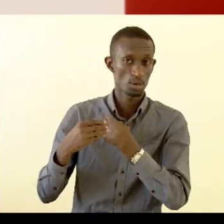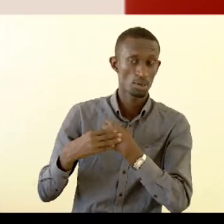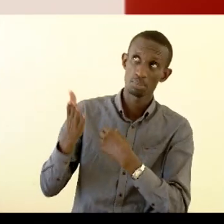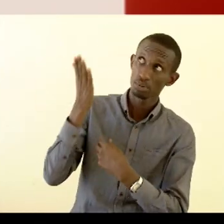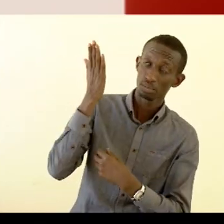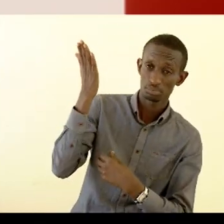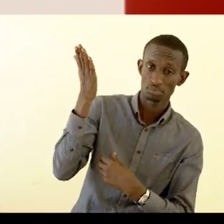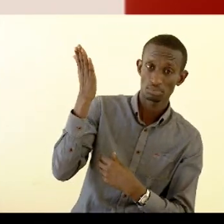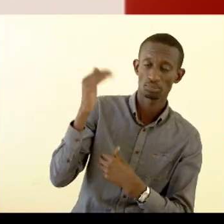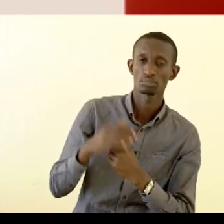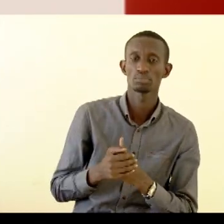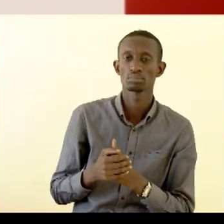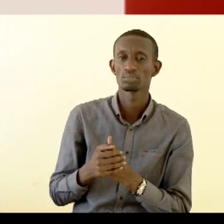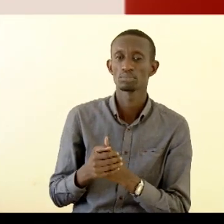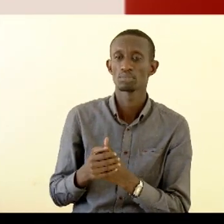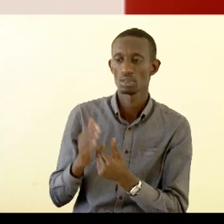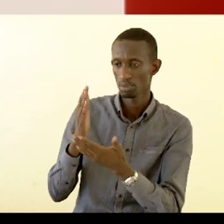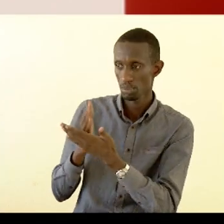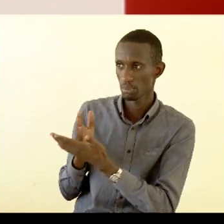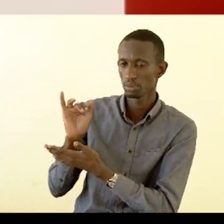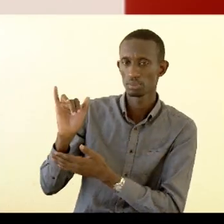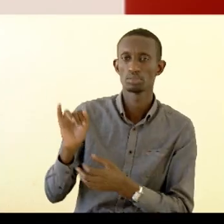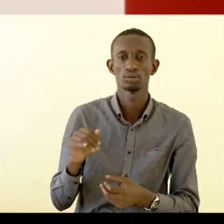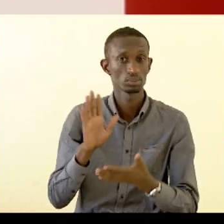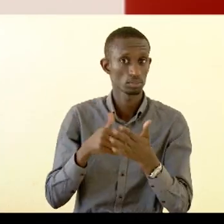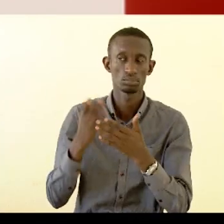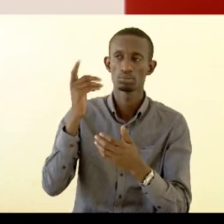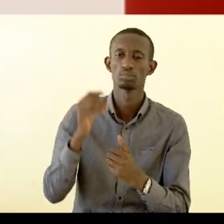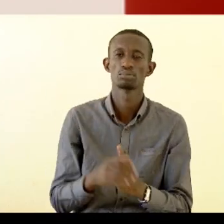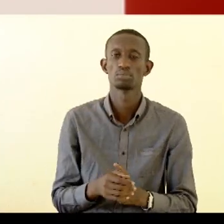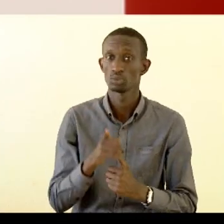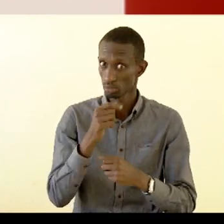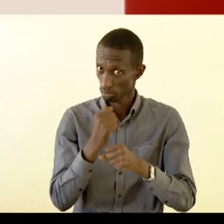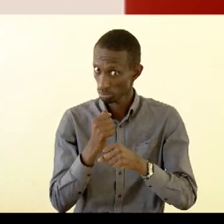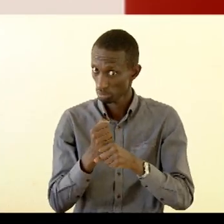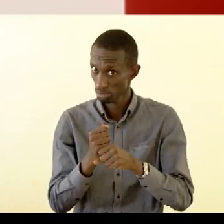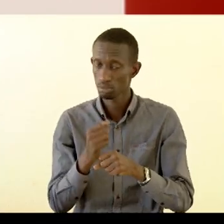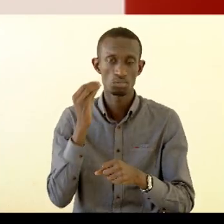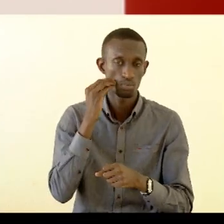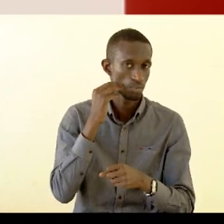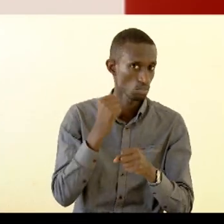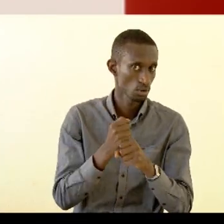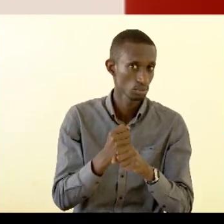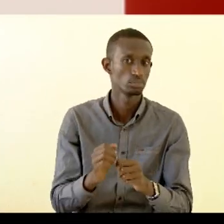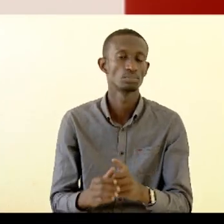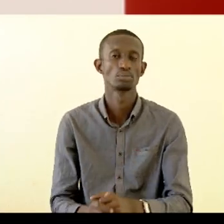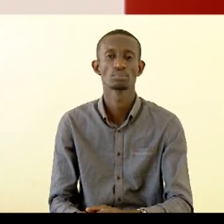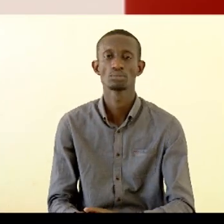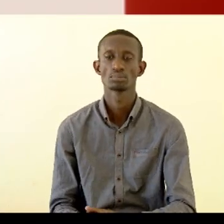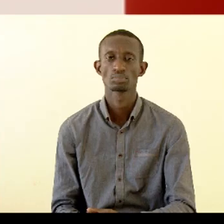of the remaining part of our table. And you will do that as a homework.